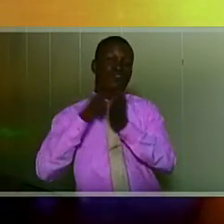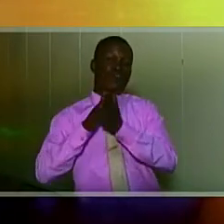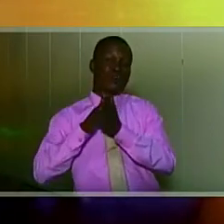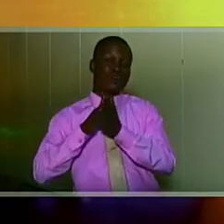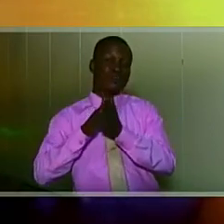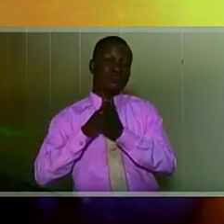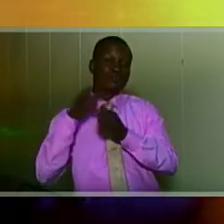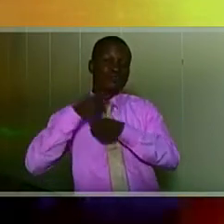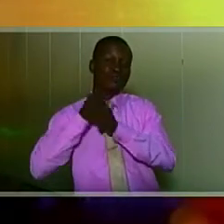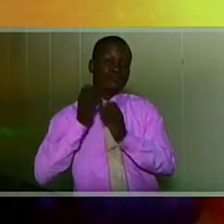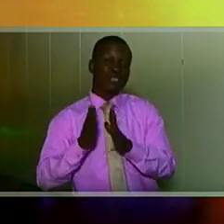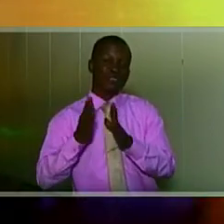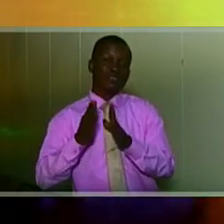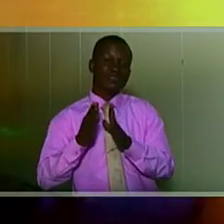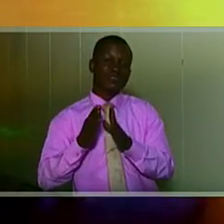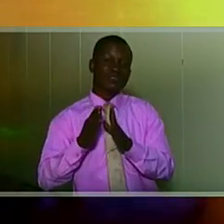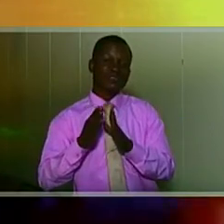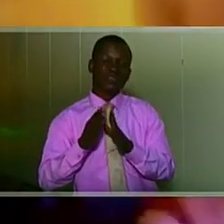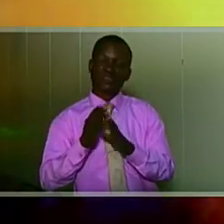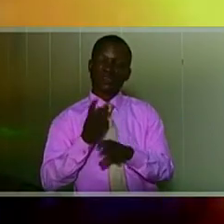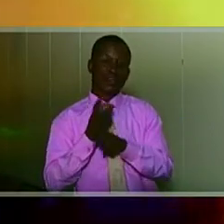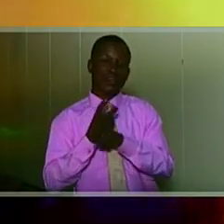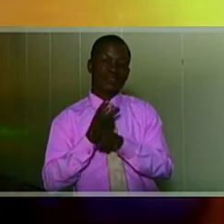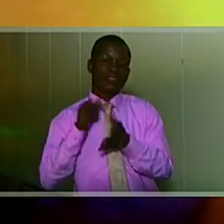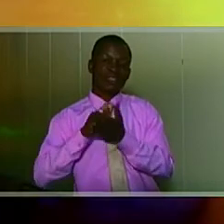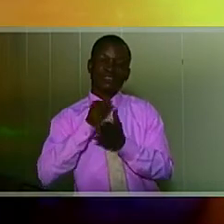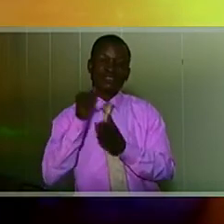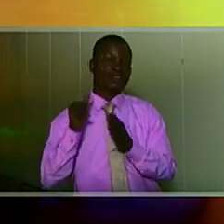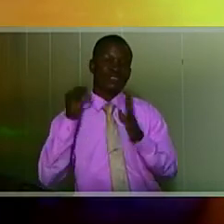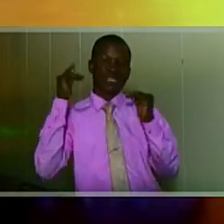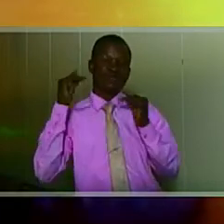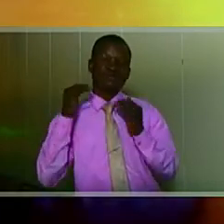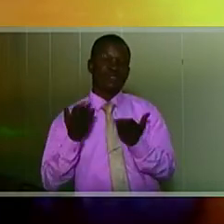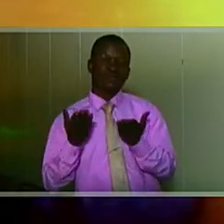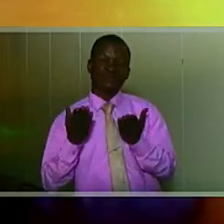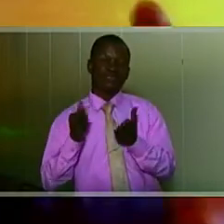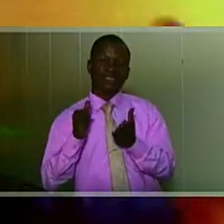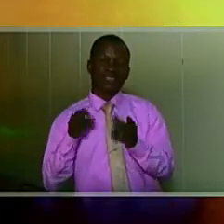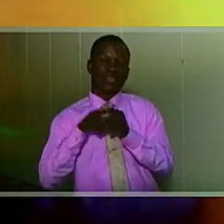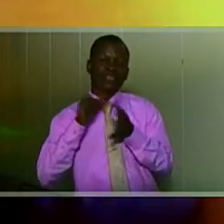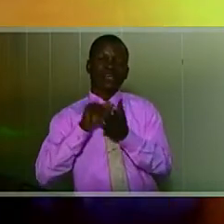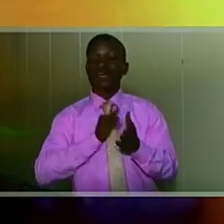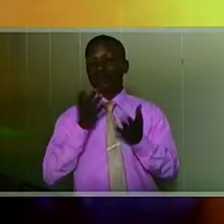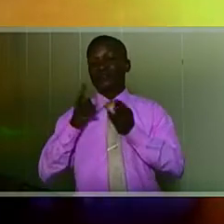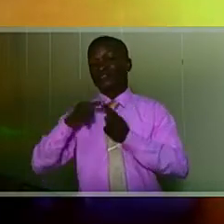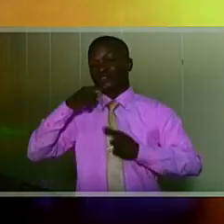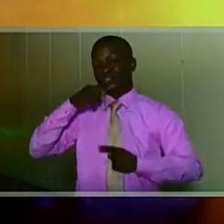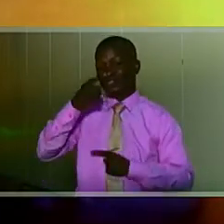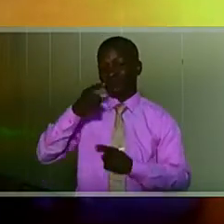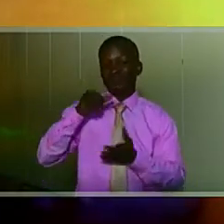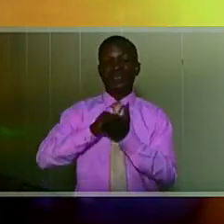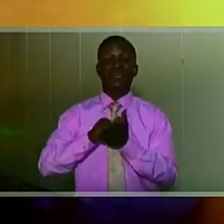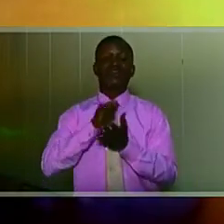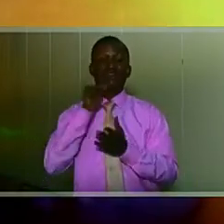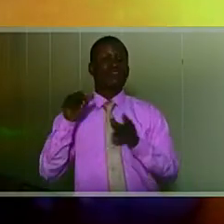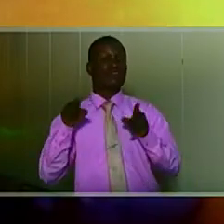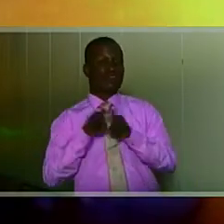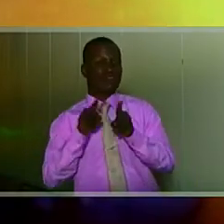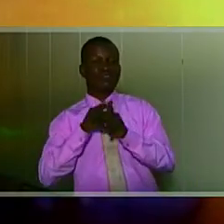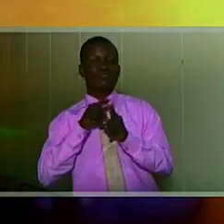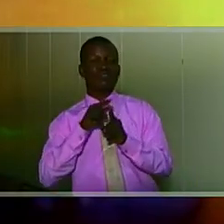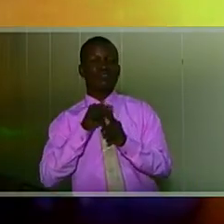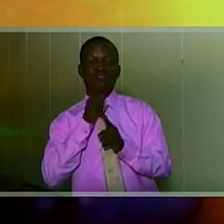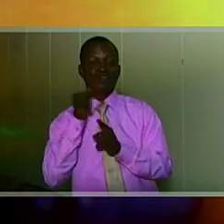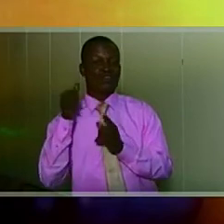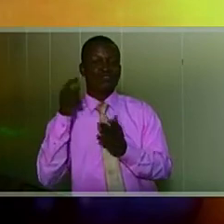involving work that you cannot expect me to give you one word answer in that regard. I want to say that it's also not correct that National Assembly